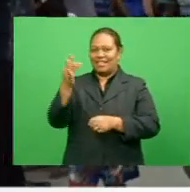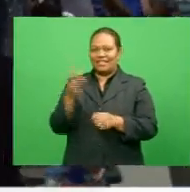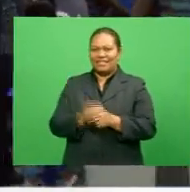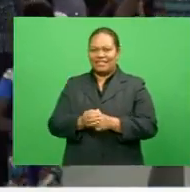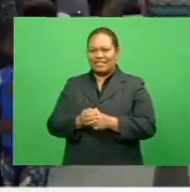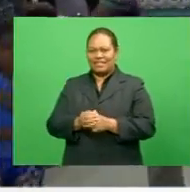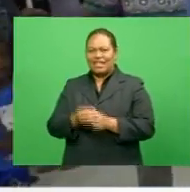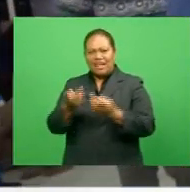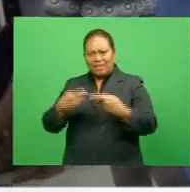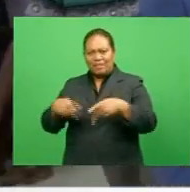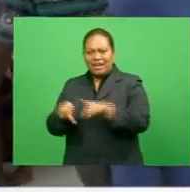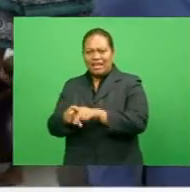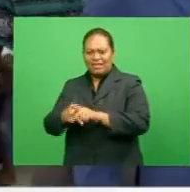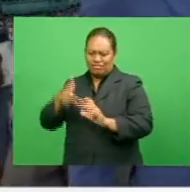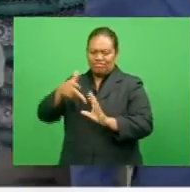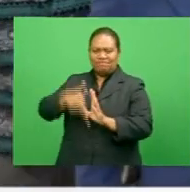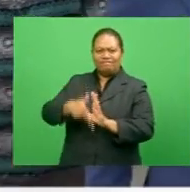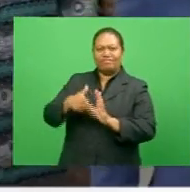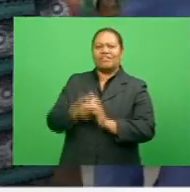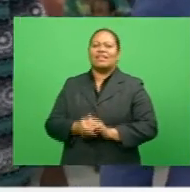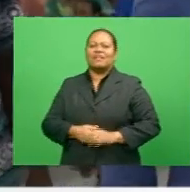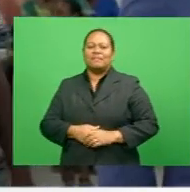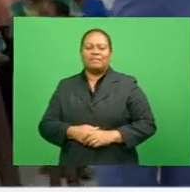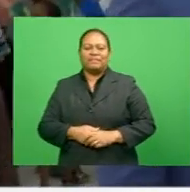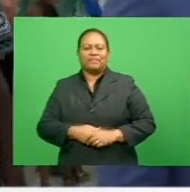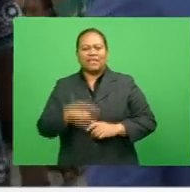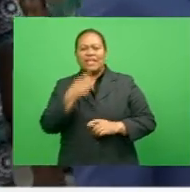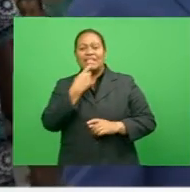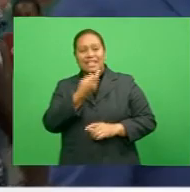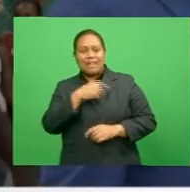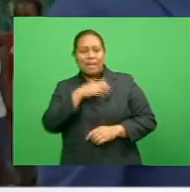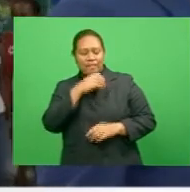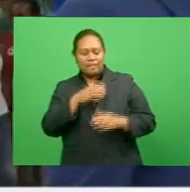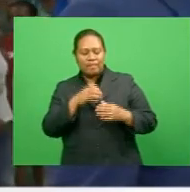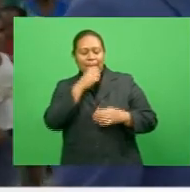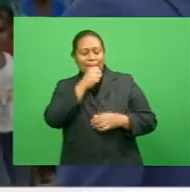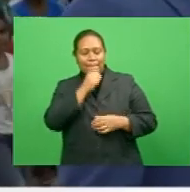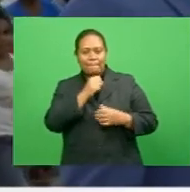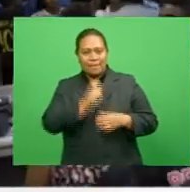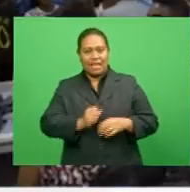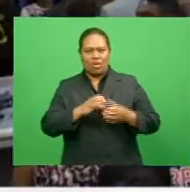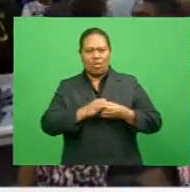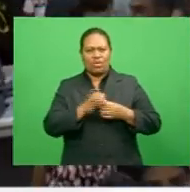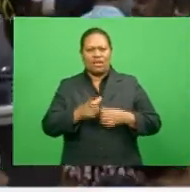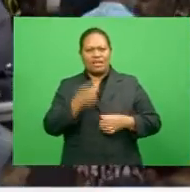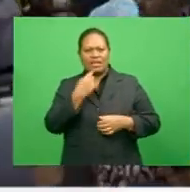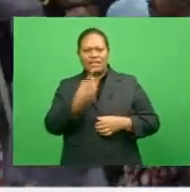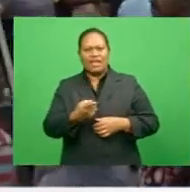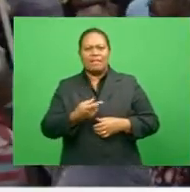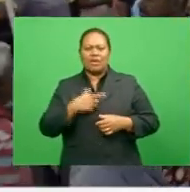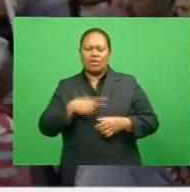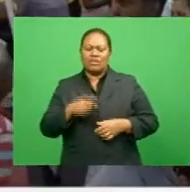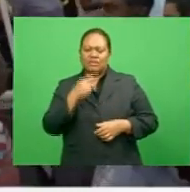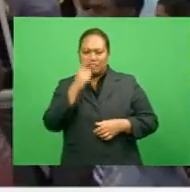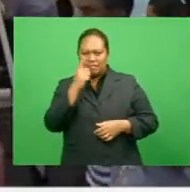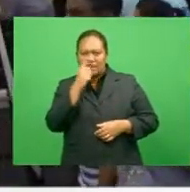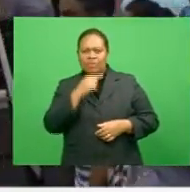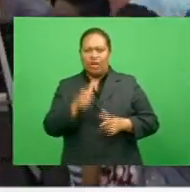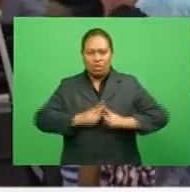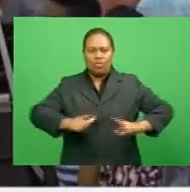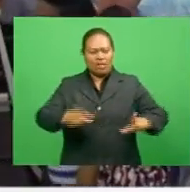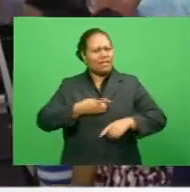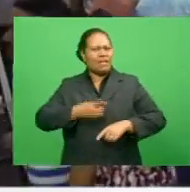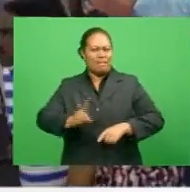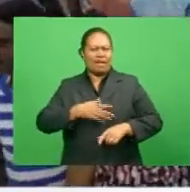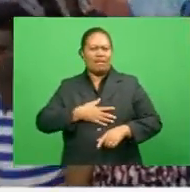before he decided to open the mega supermarket. Khan says his business has been driven by local demand. Officiating the opening of